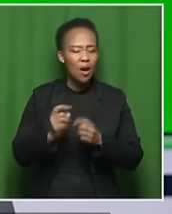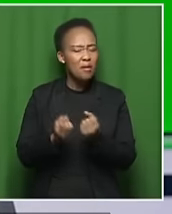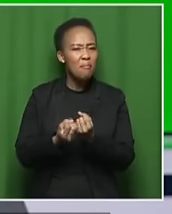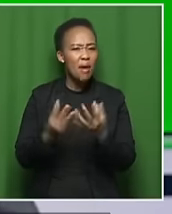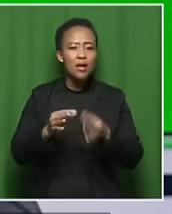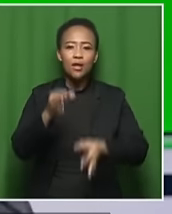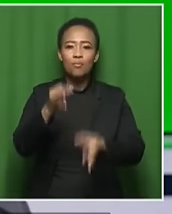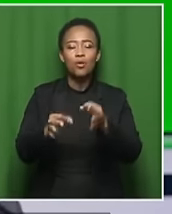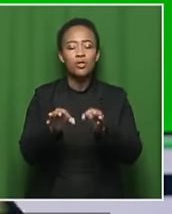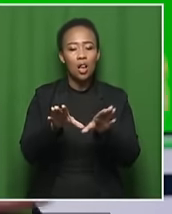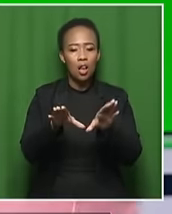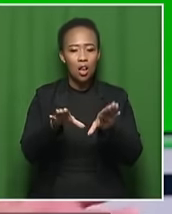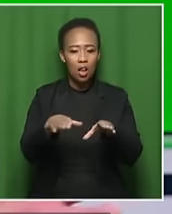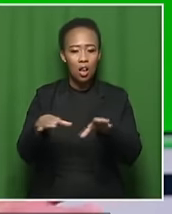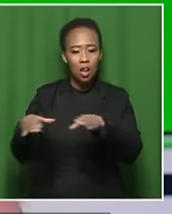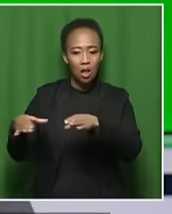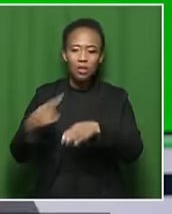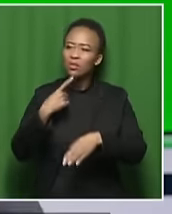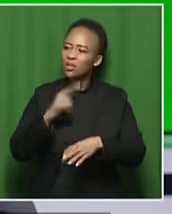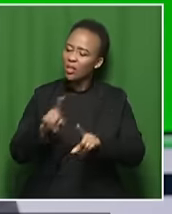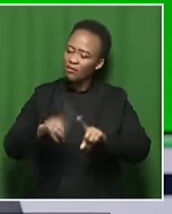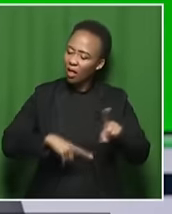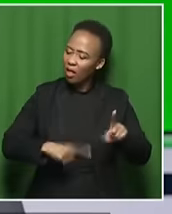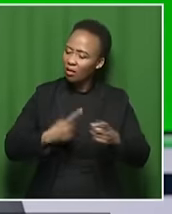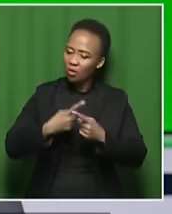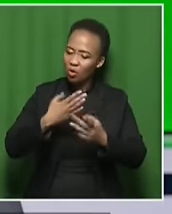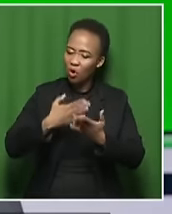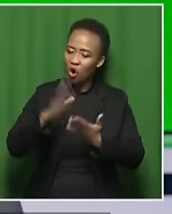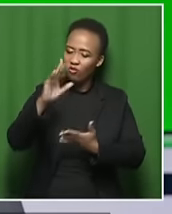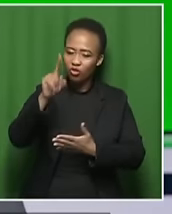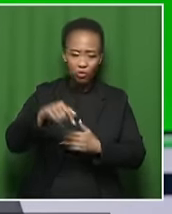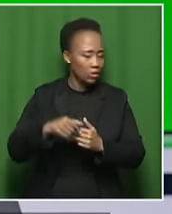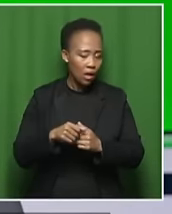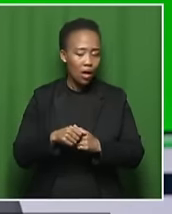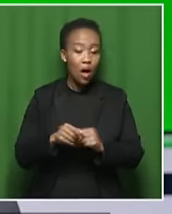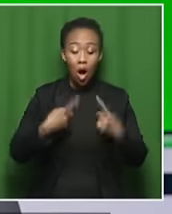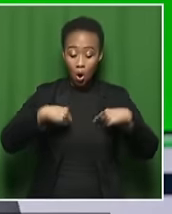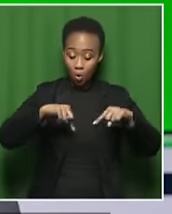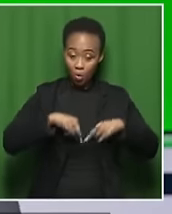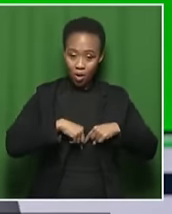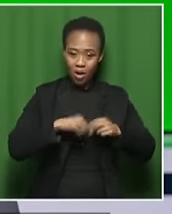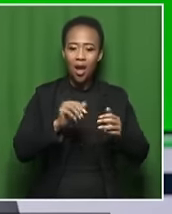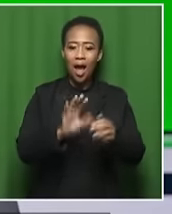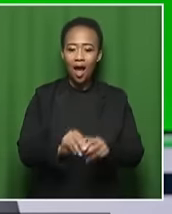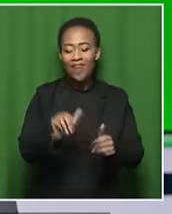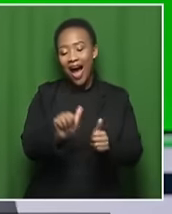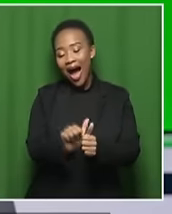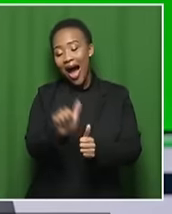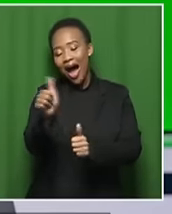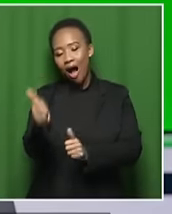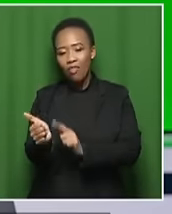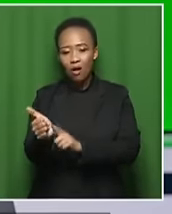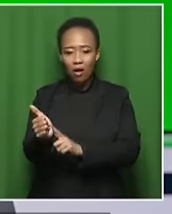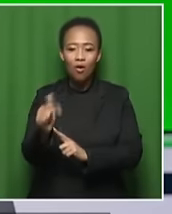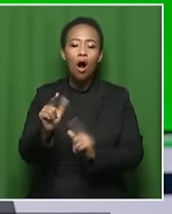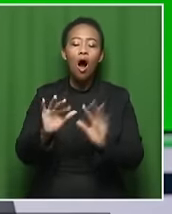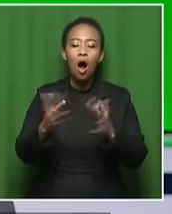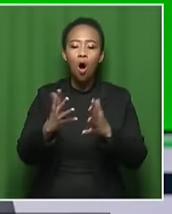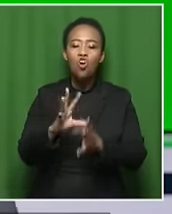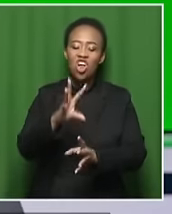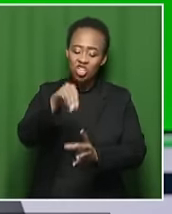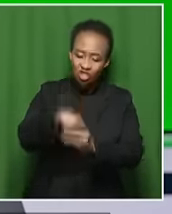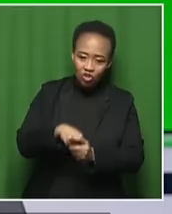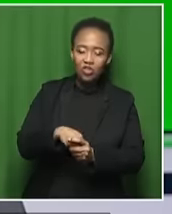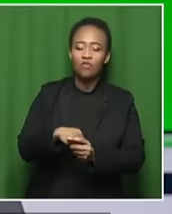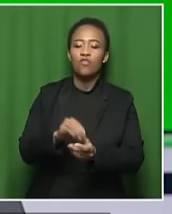parties that say it's failed and it must go, we are putting forward an alternative. We put forward the alternative of inclusive economic empowerment.